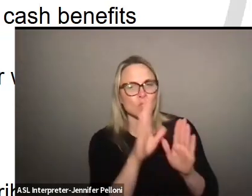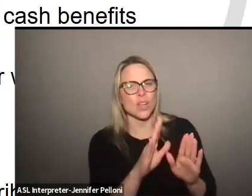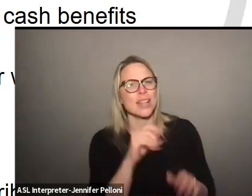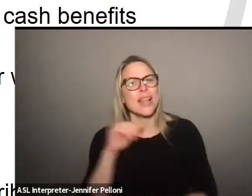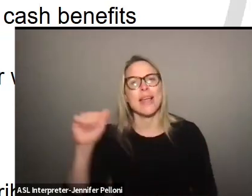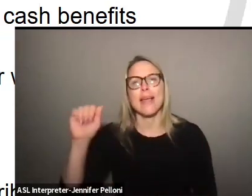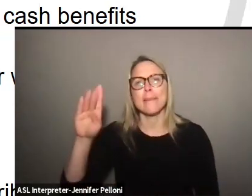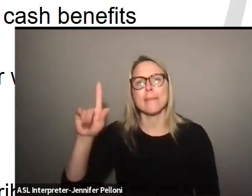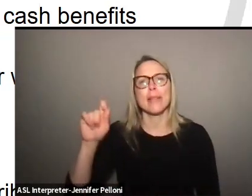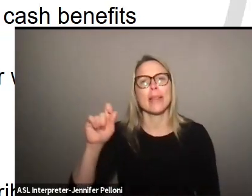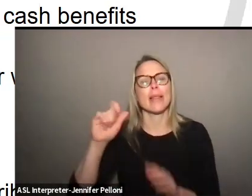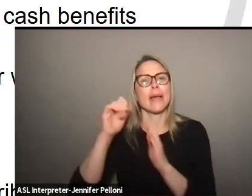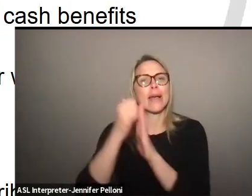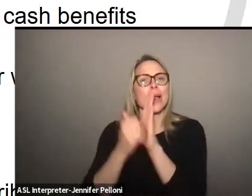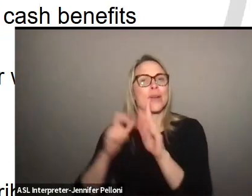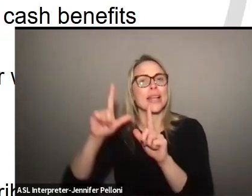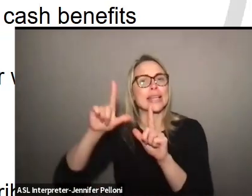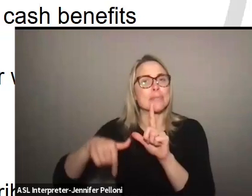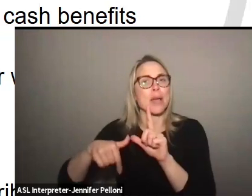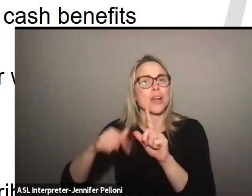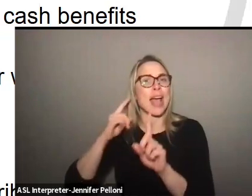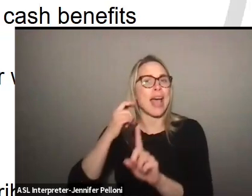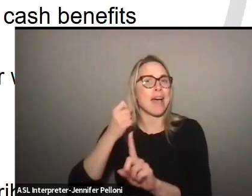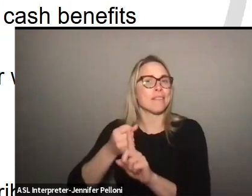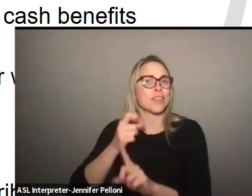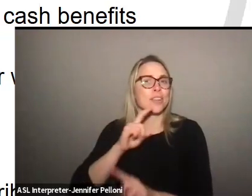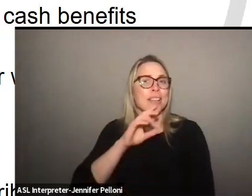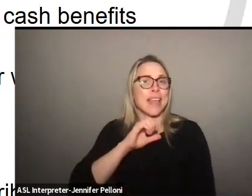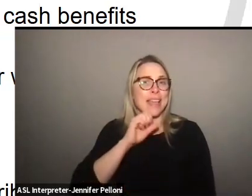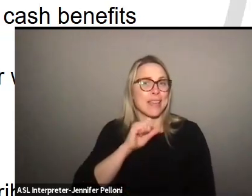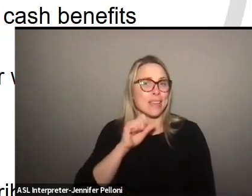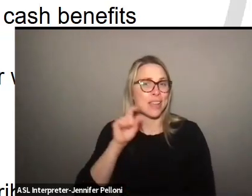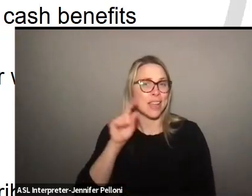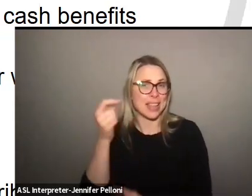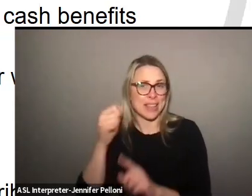ABLE account expire after the particular age of the person?